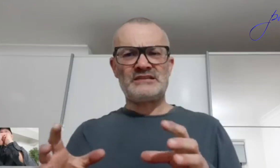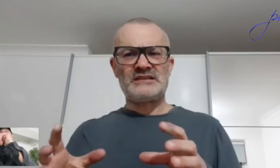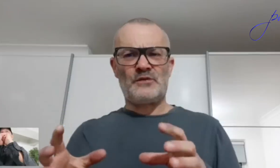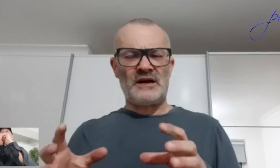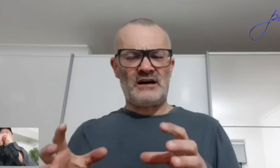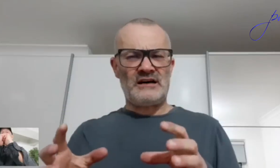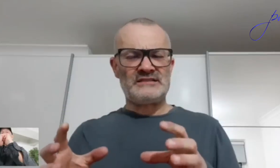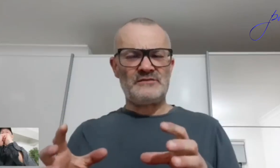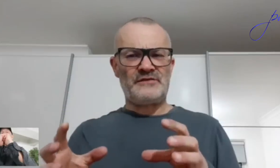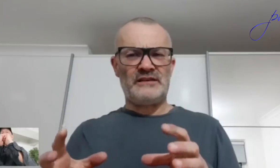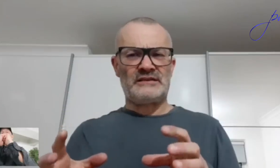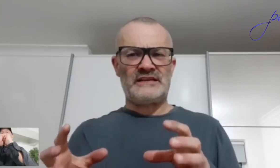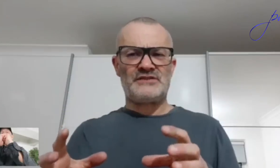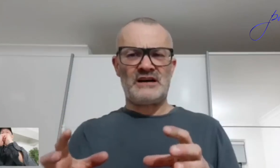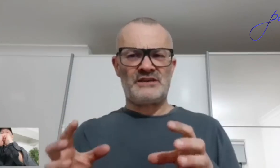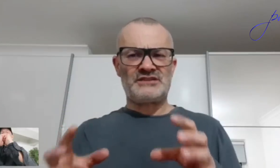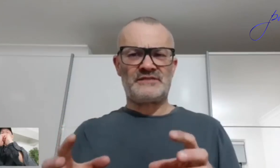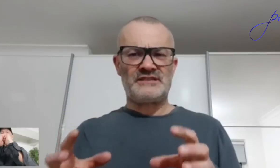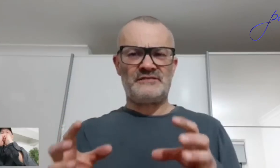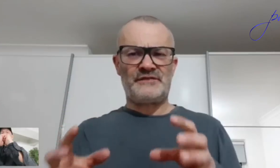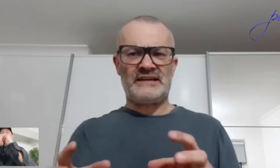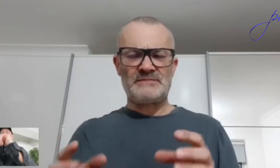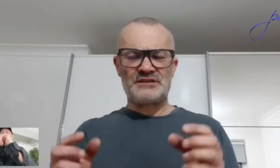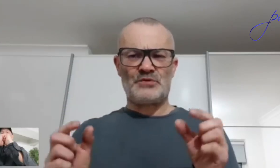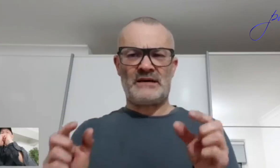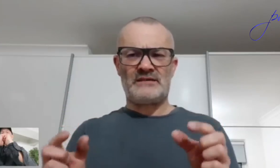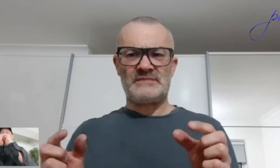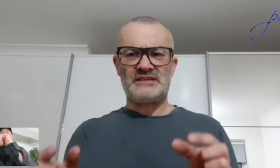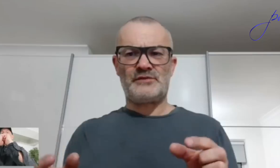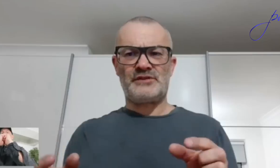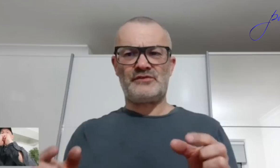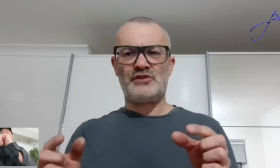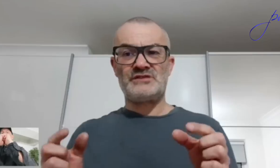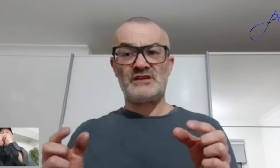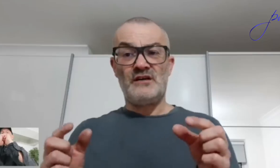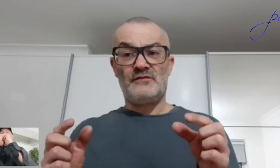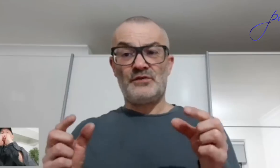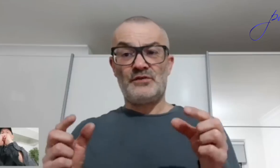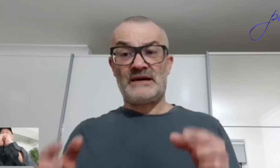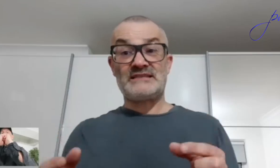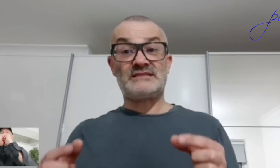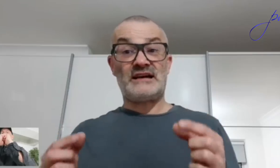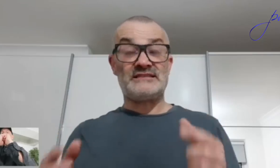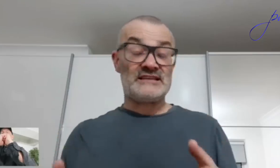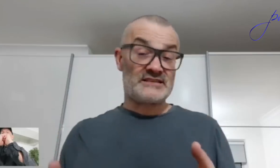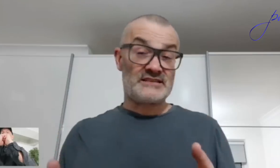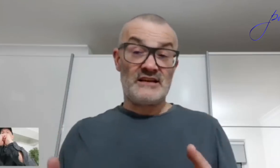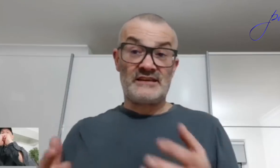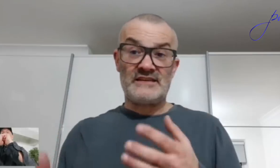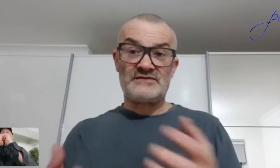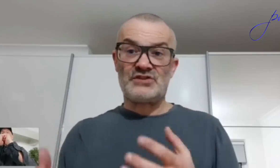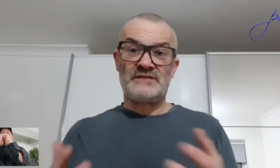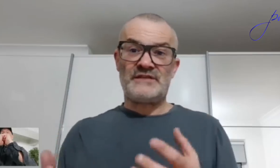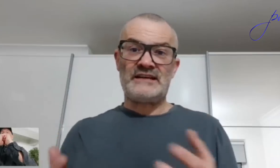caliper itself, I don't feel gives you that much difference in feel. It's much more about the material that you use for the pads and the discs